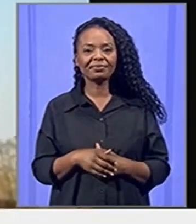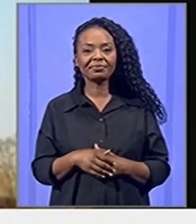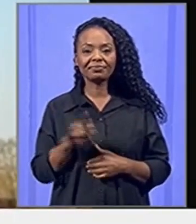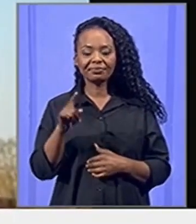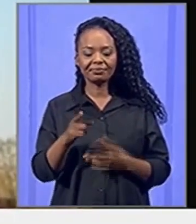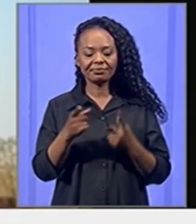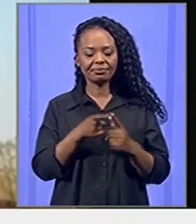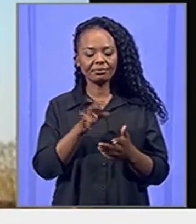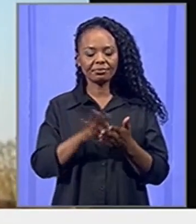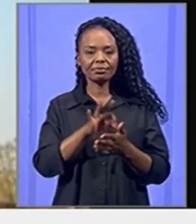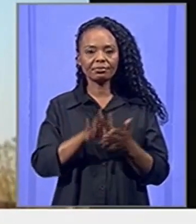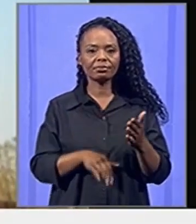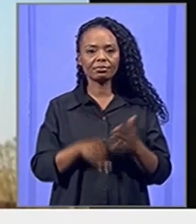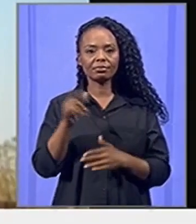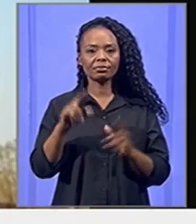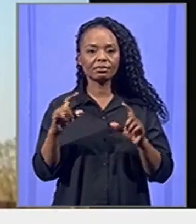Committee